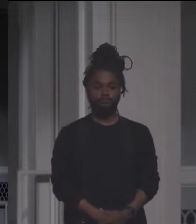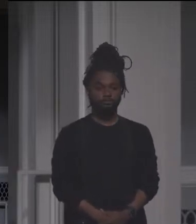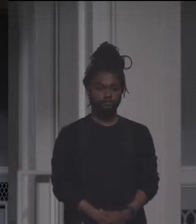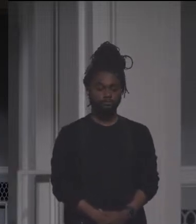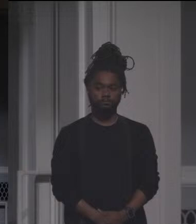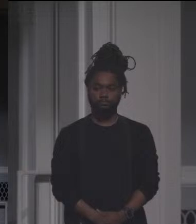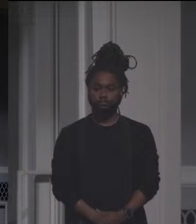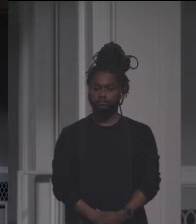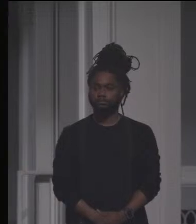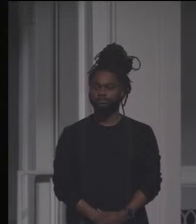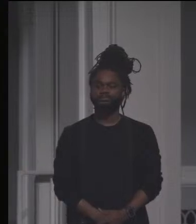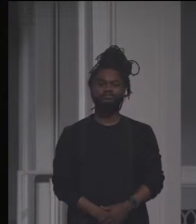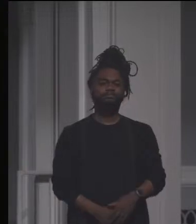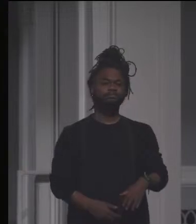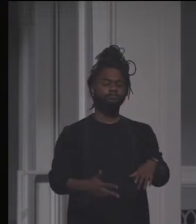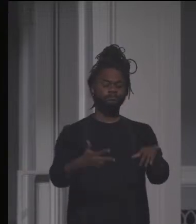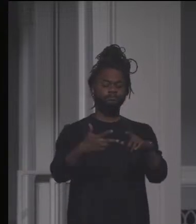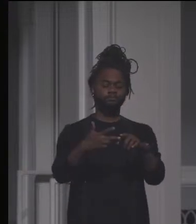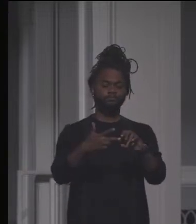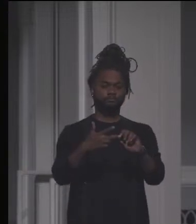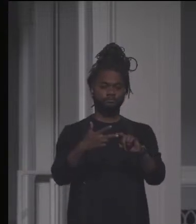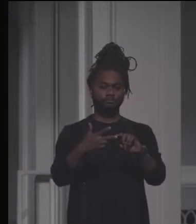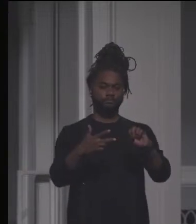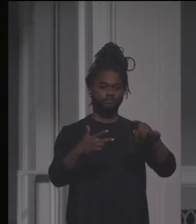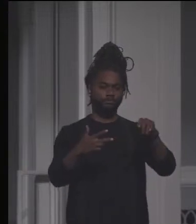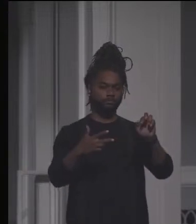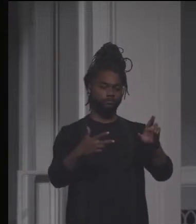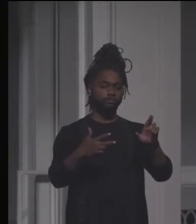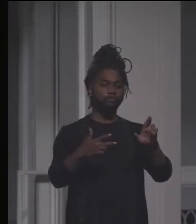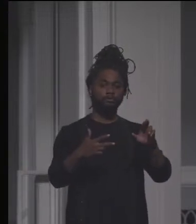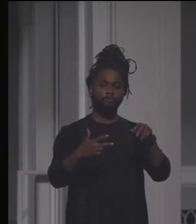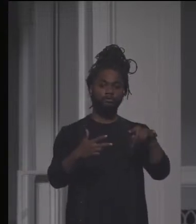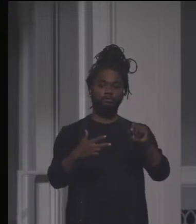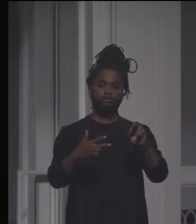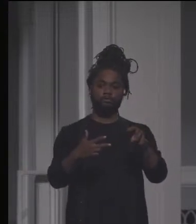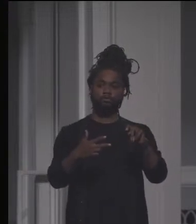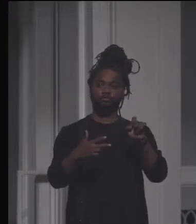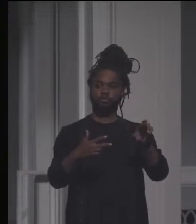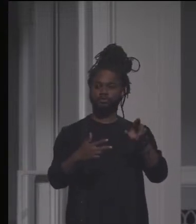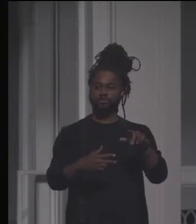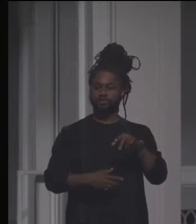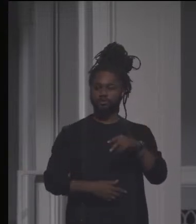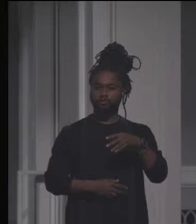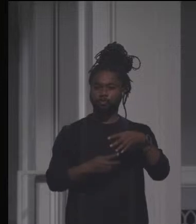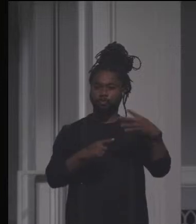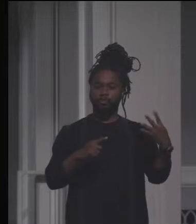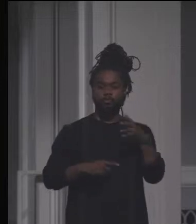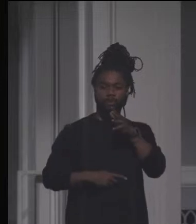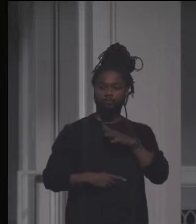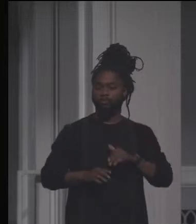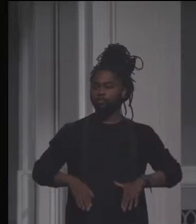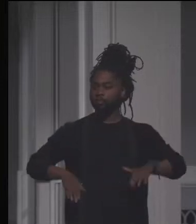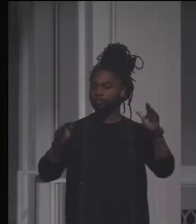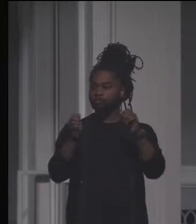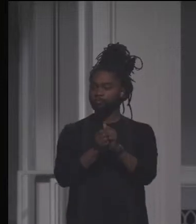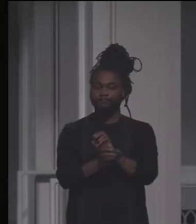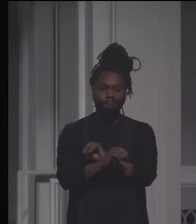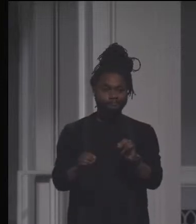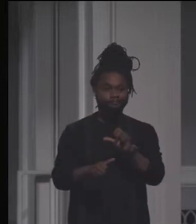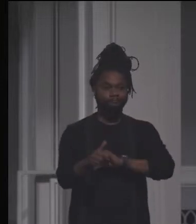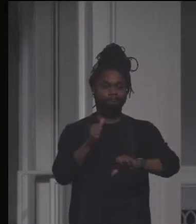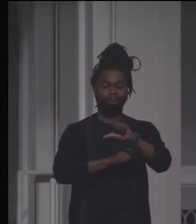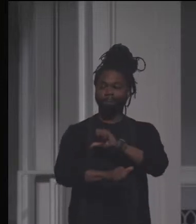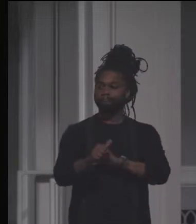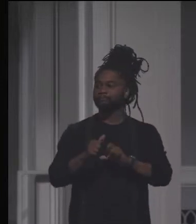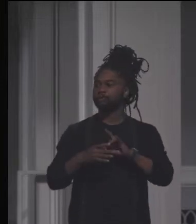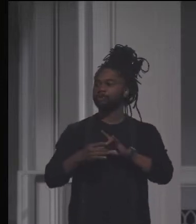In Spear, Peretir is a queer woman who grew up with no social connections or advantage. But when she